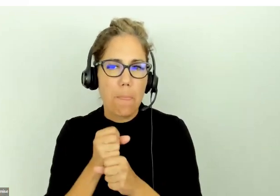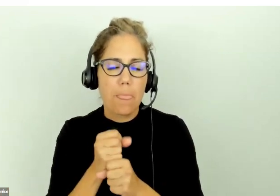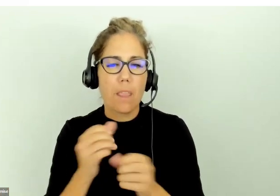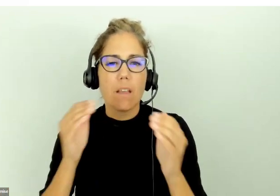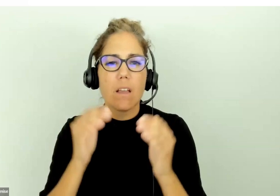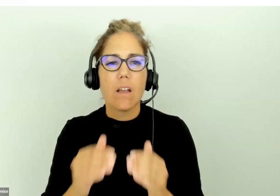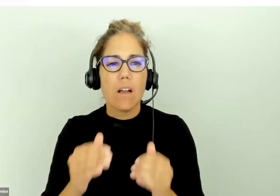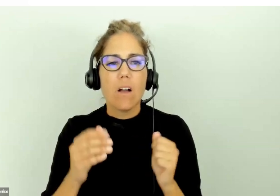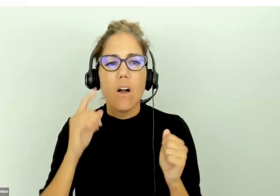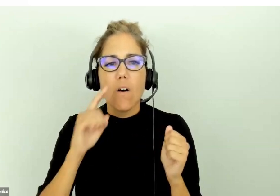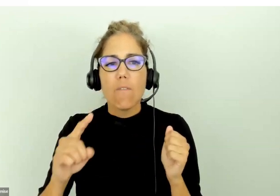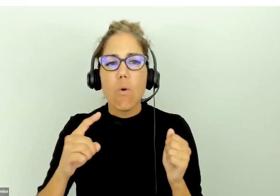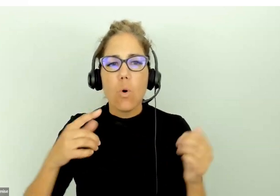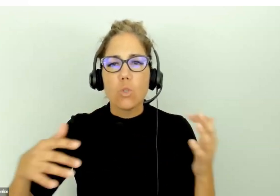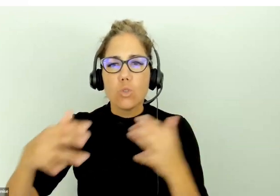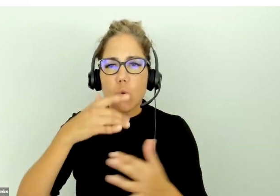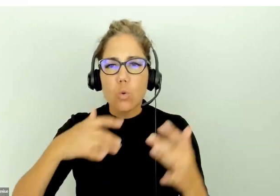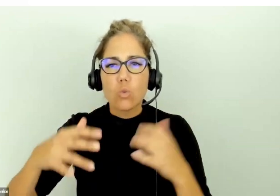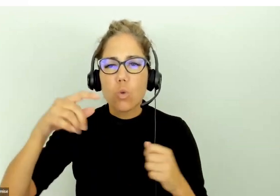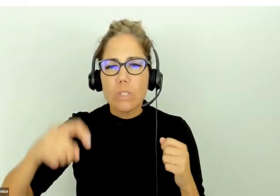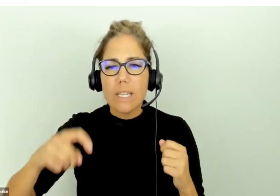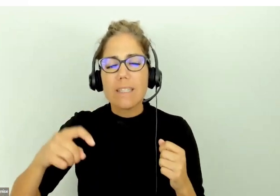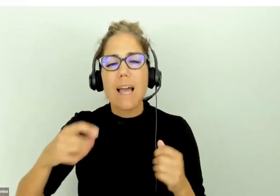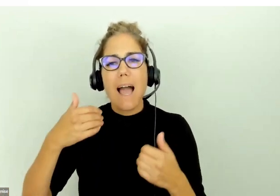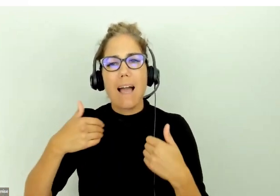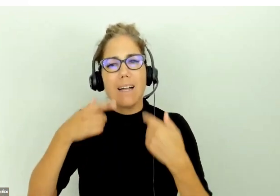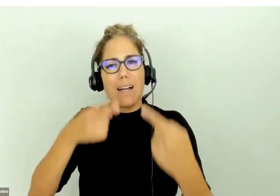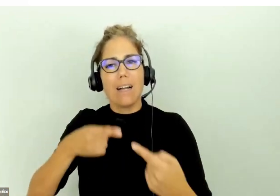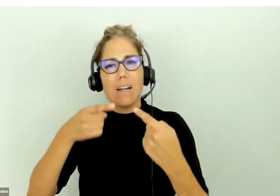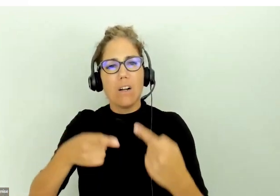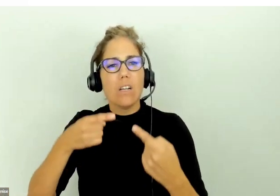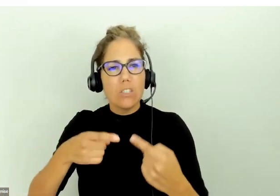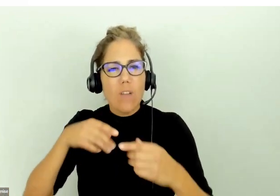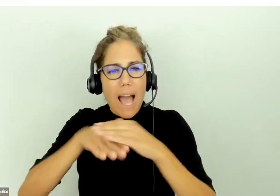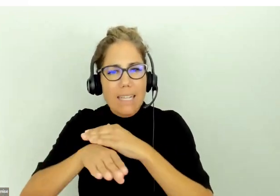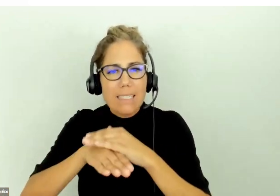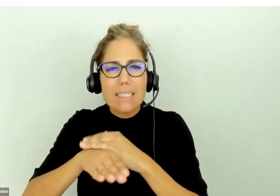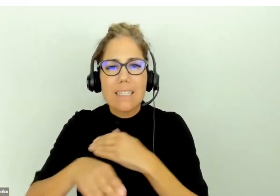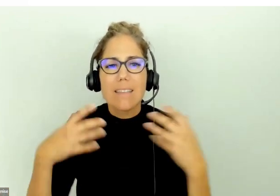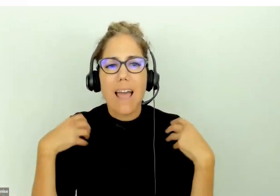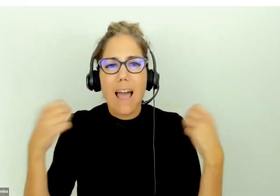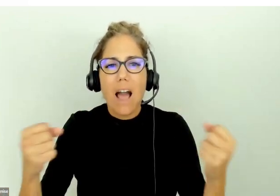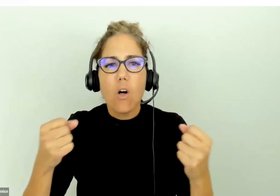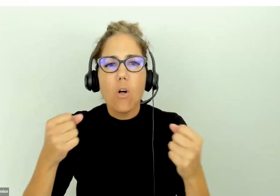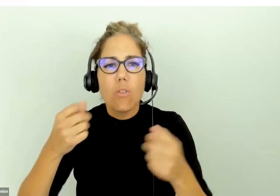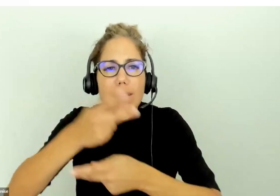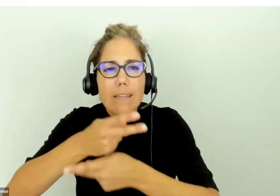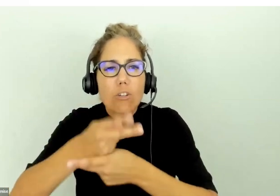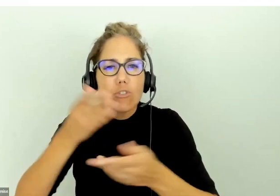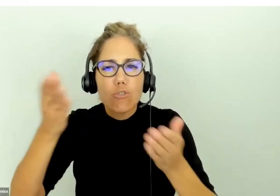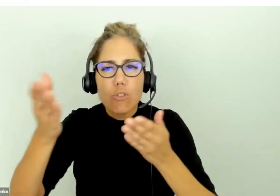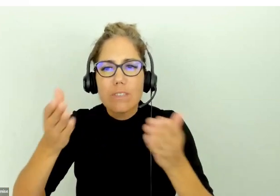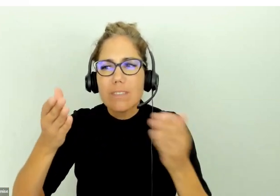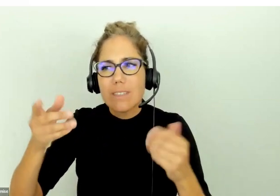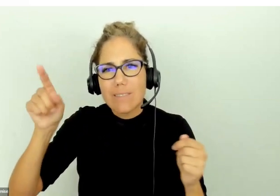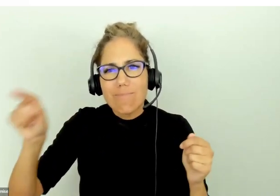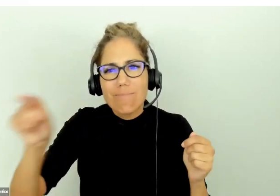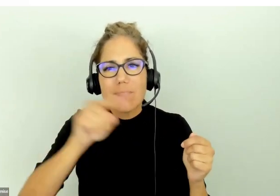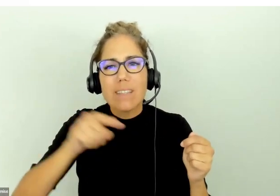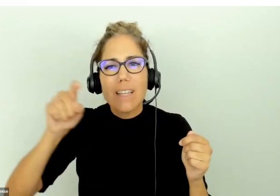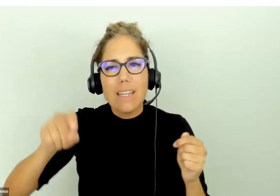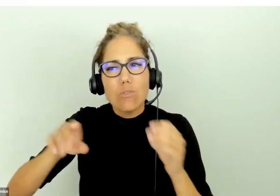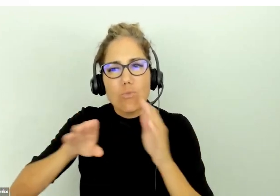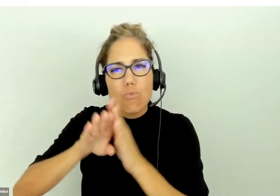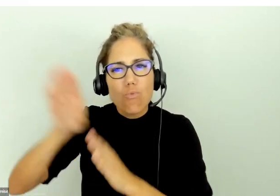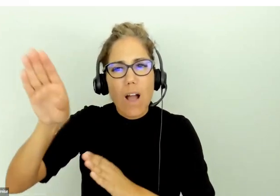social needs may have challenging accessing the necessary healthcare services that they need to thrive.